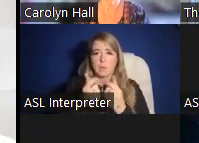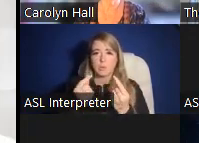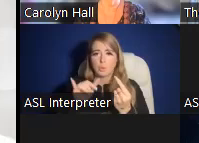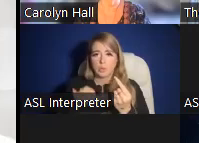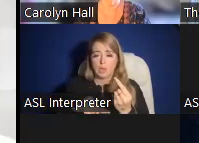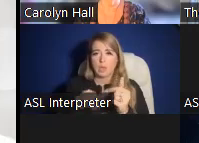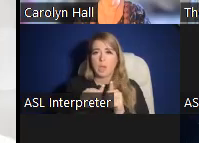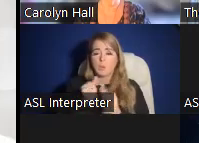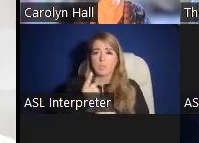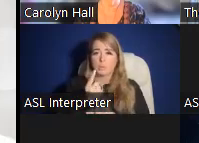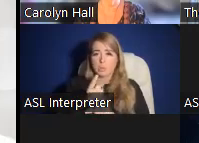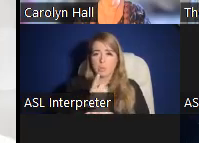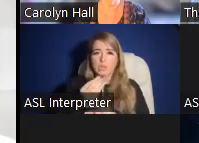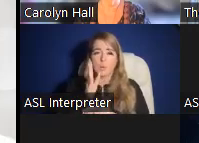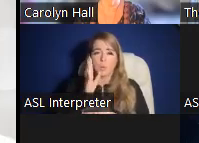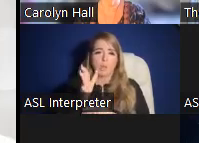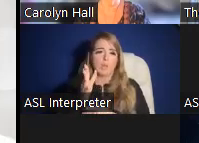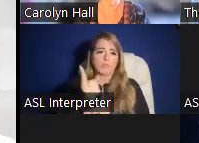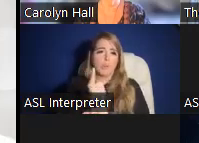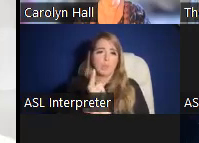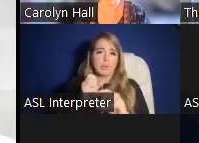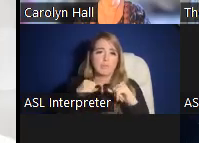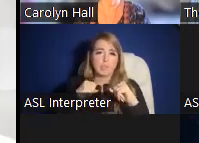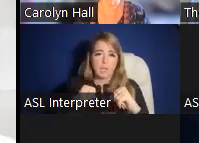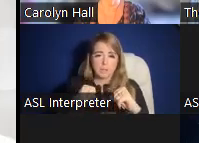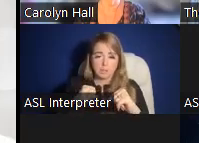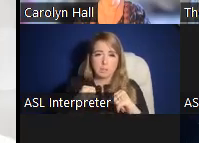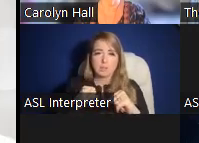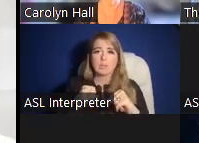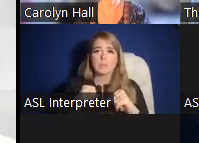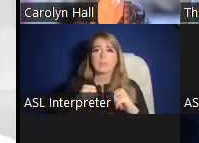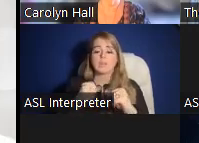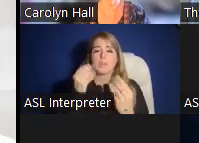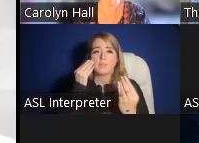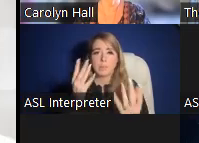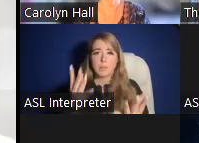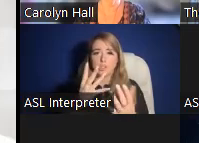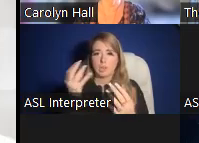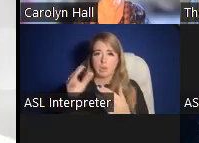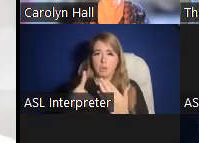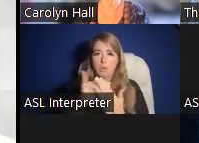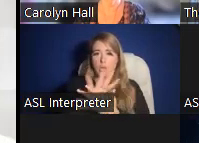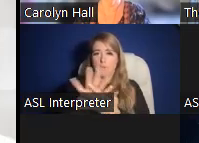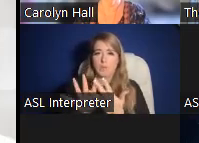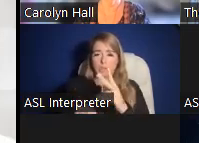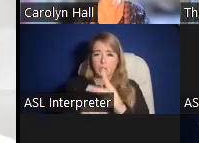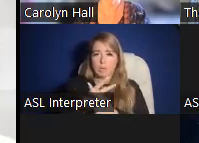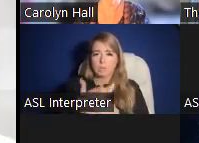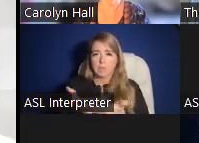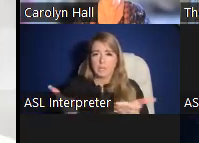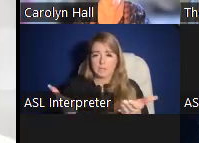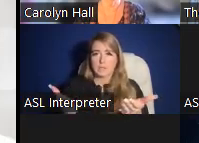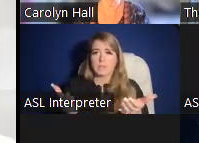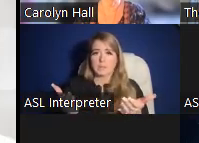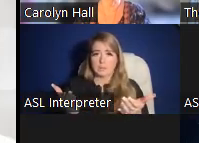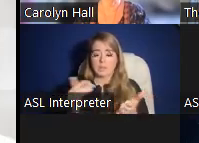and properly protects, is thoughtful of patient information and all those types of things,